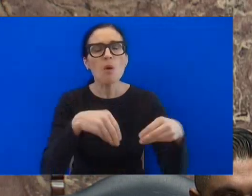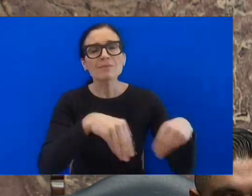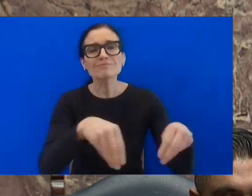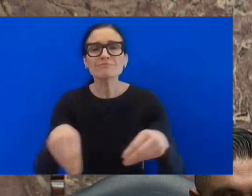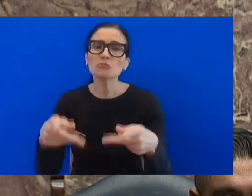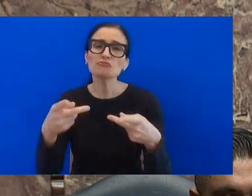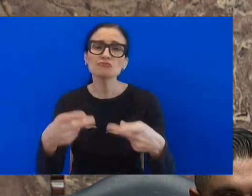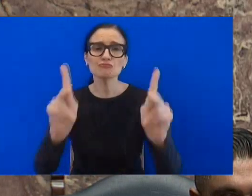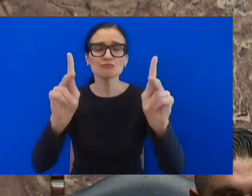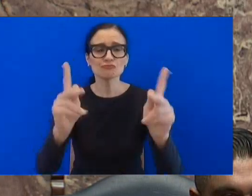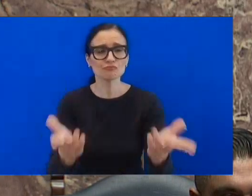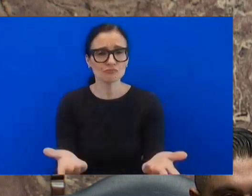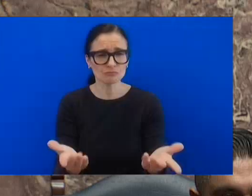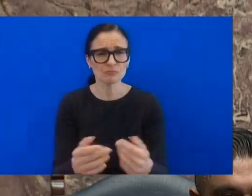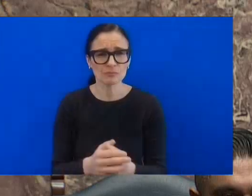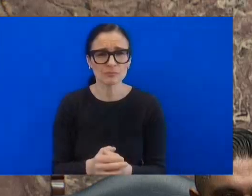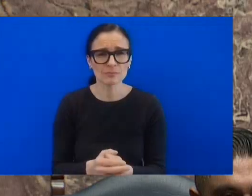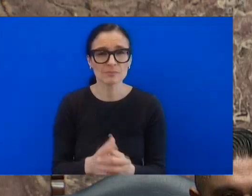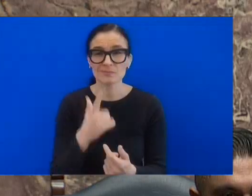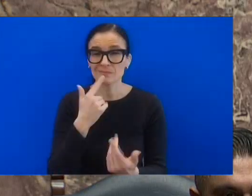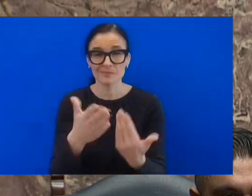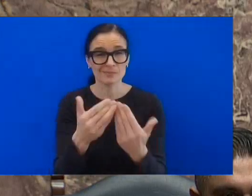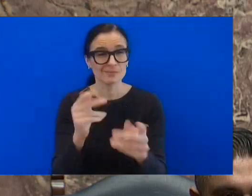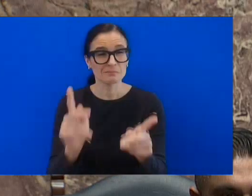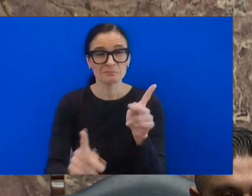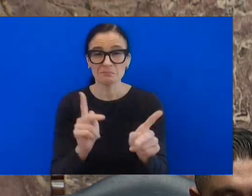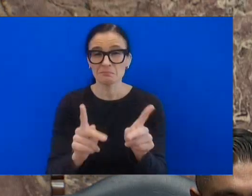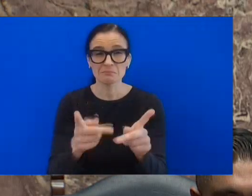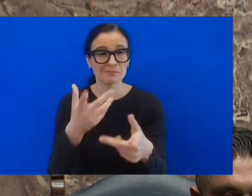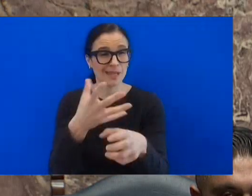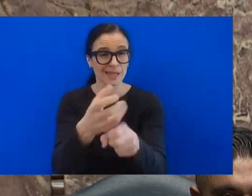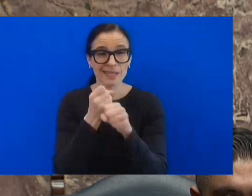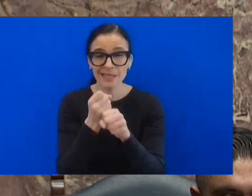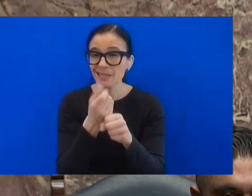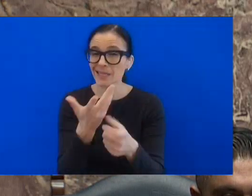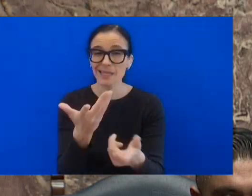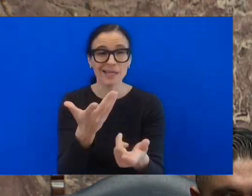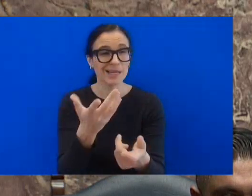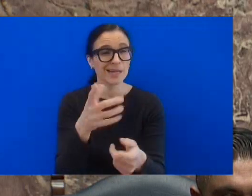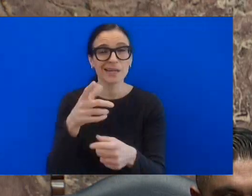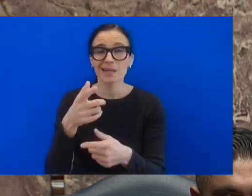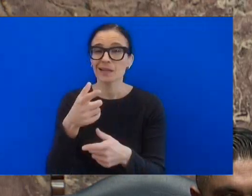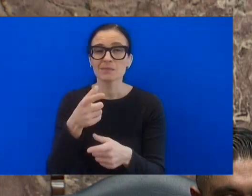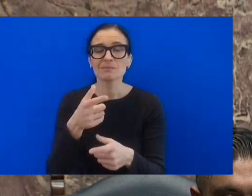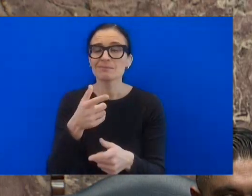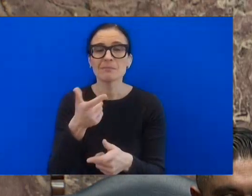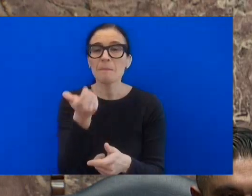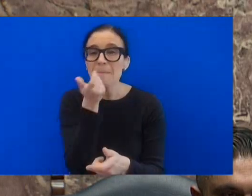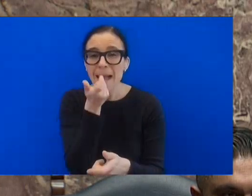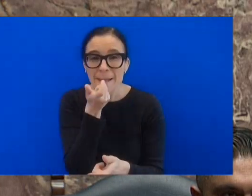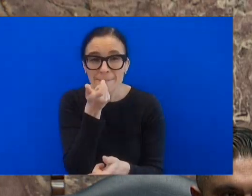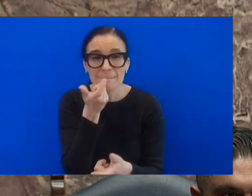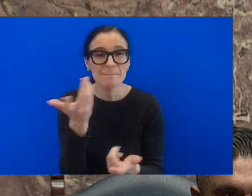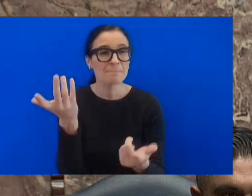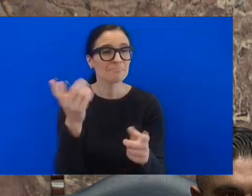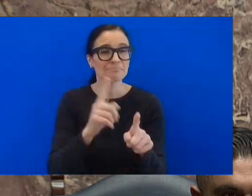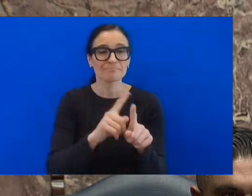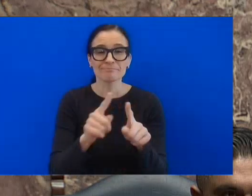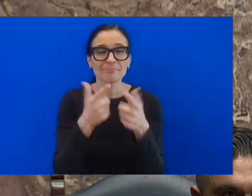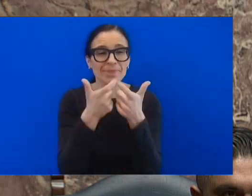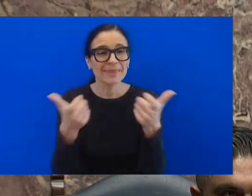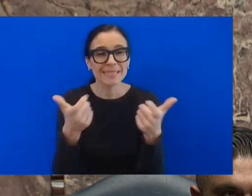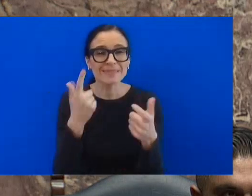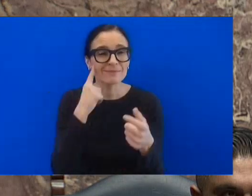kits right to your door instead of removing financial barriers to all treatment. Will the Premier stand up today and commit